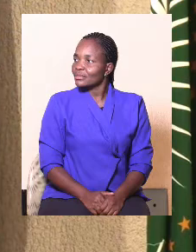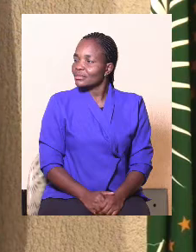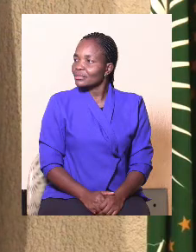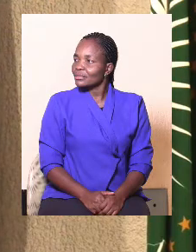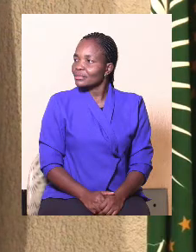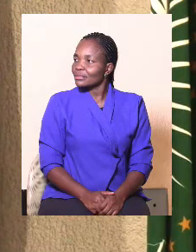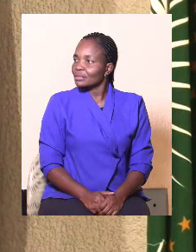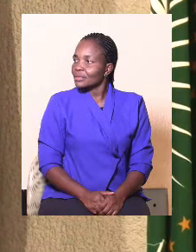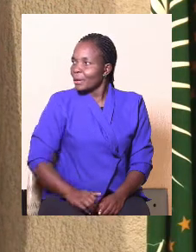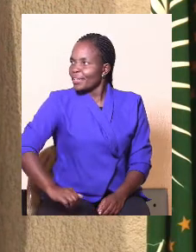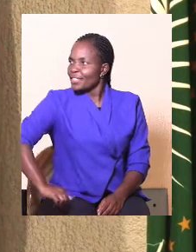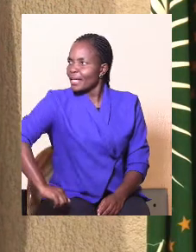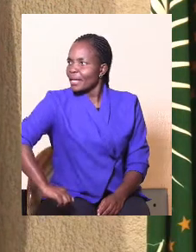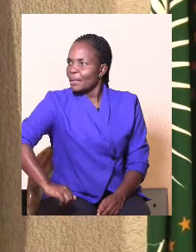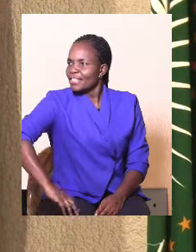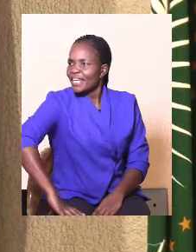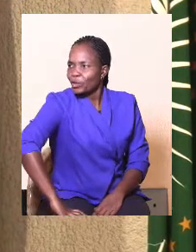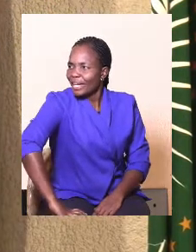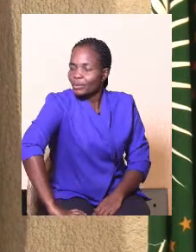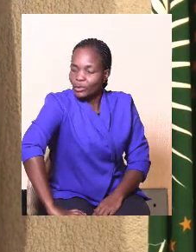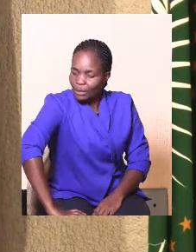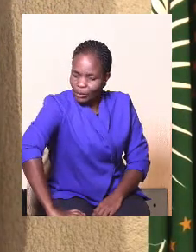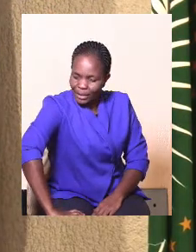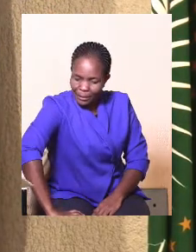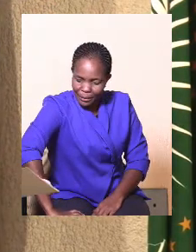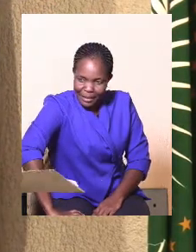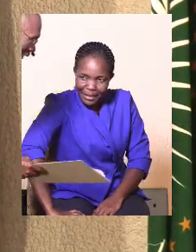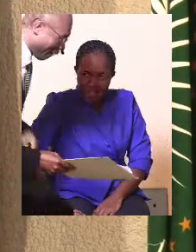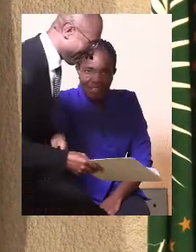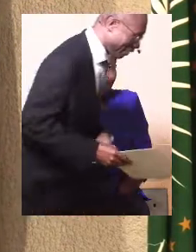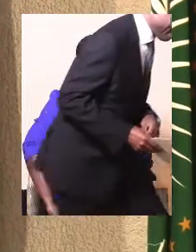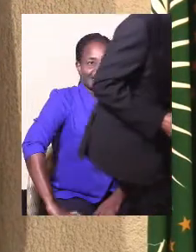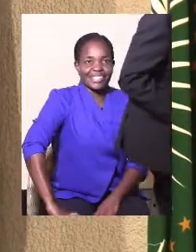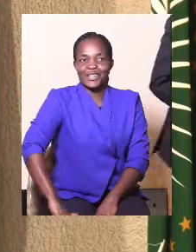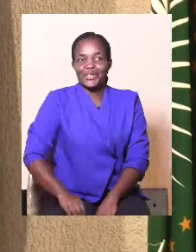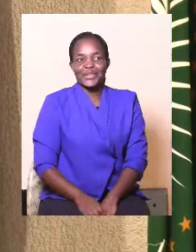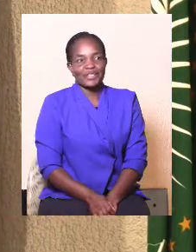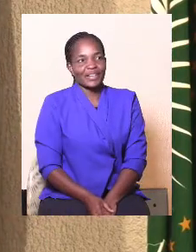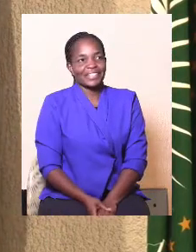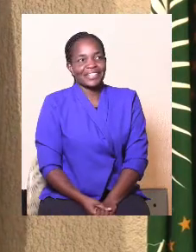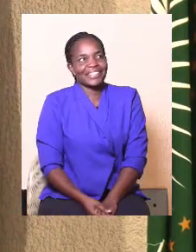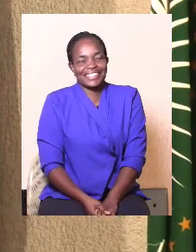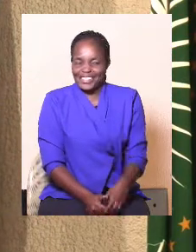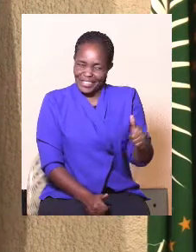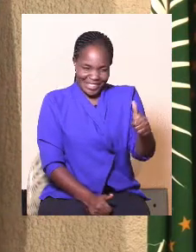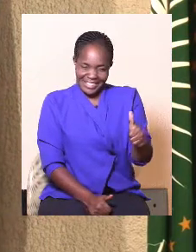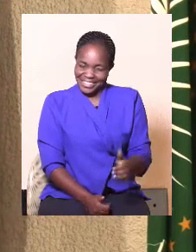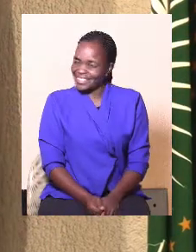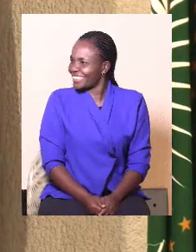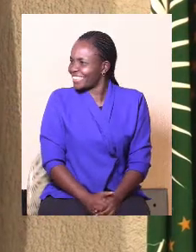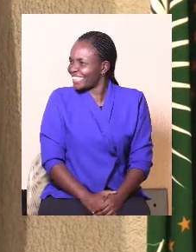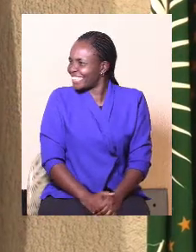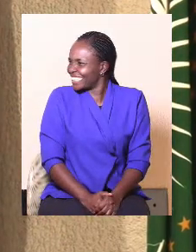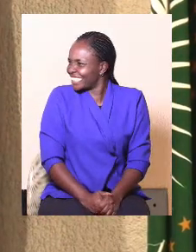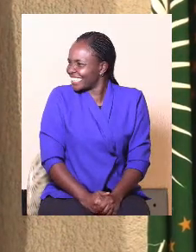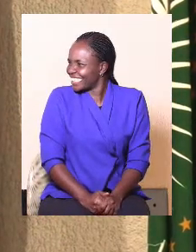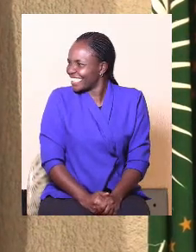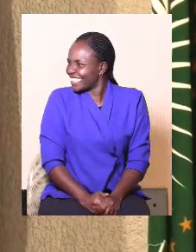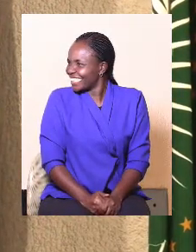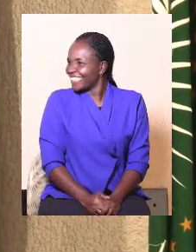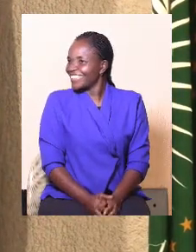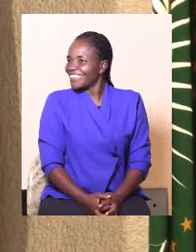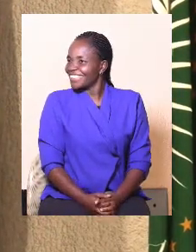may request that, to then divulge into what the Minister of Finance has actually